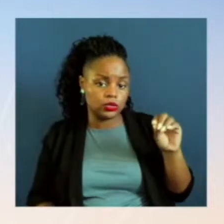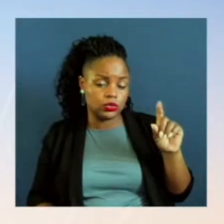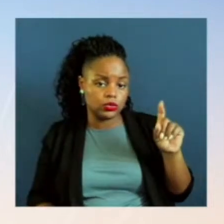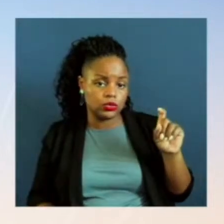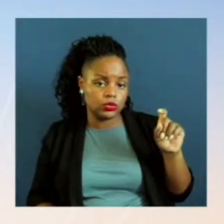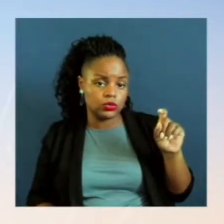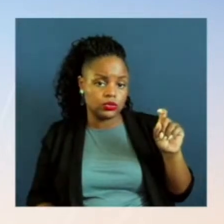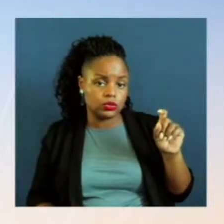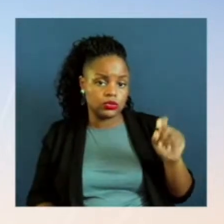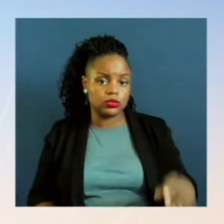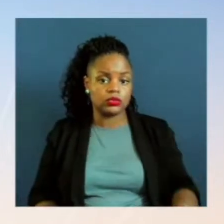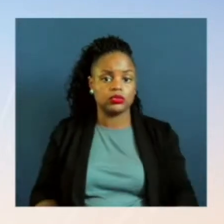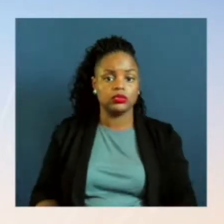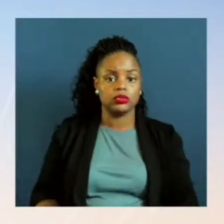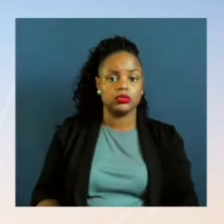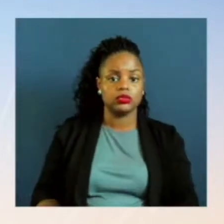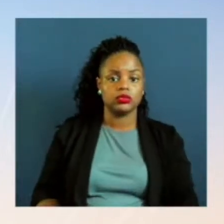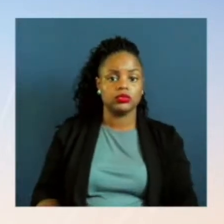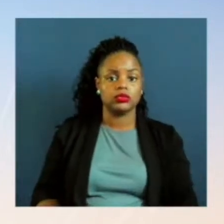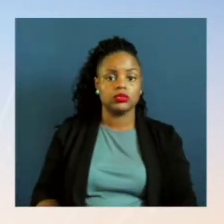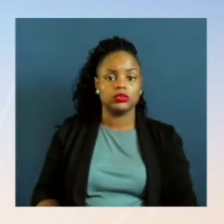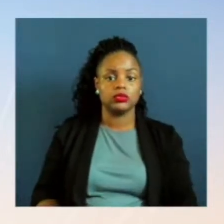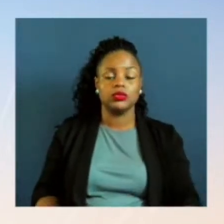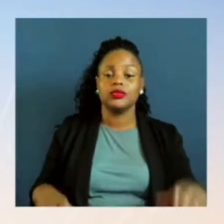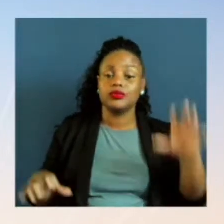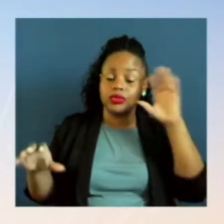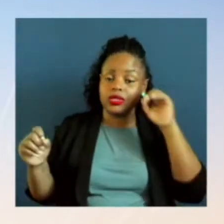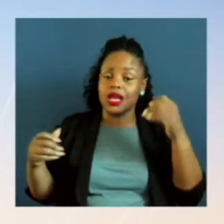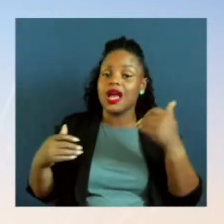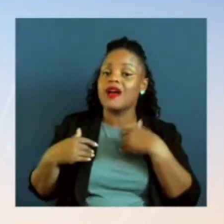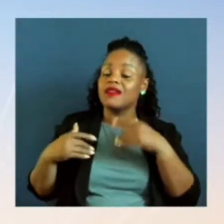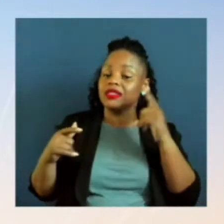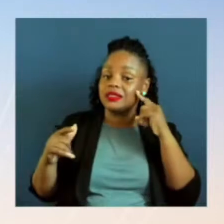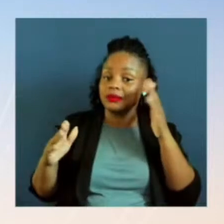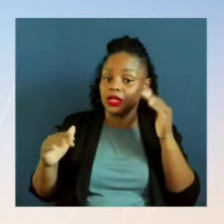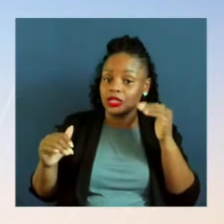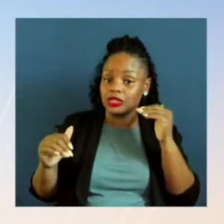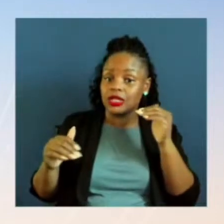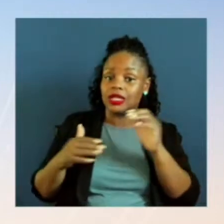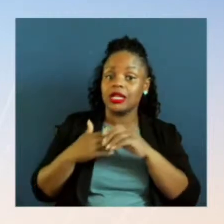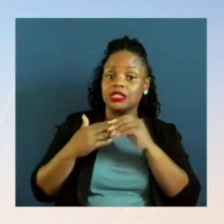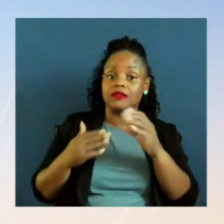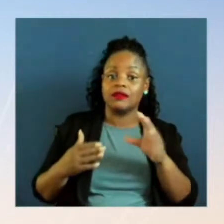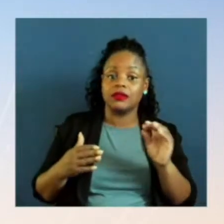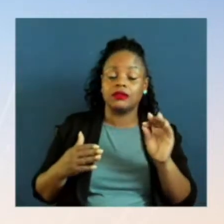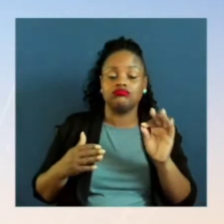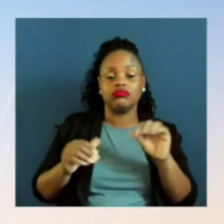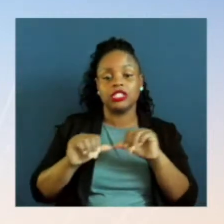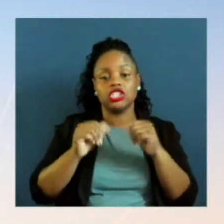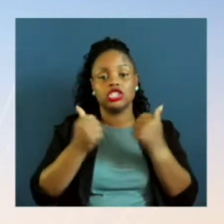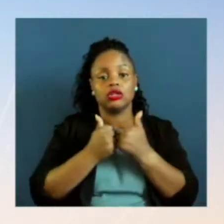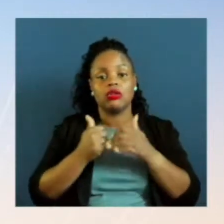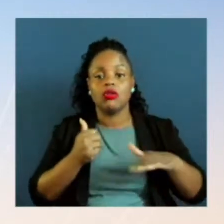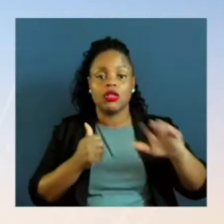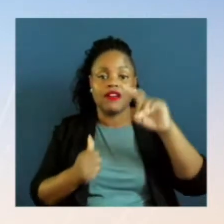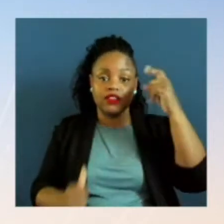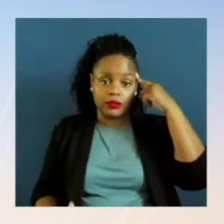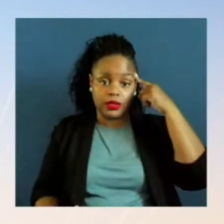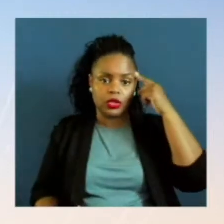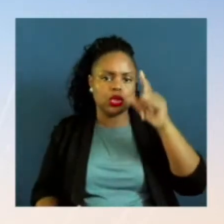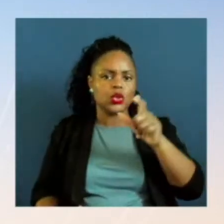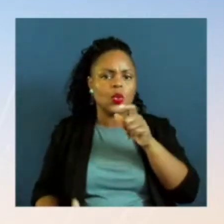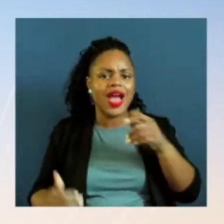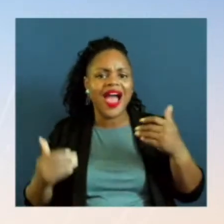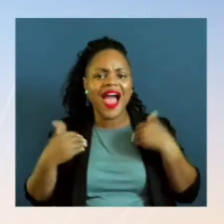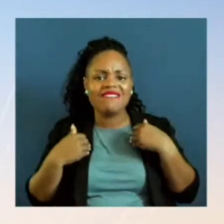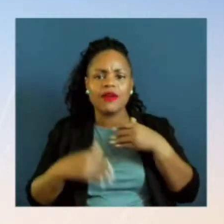that the leaders of agencies across the government who have capacity will seek every way they can, every means they can, to